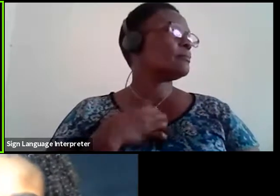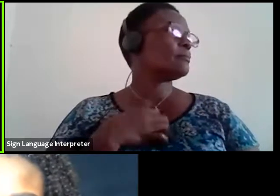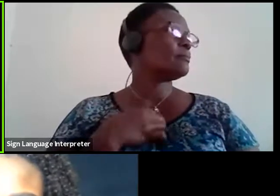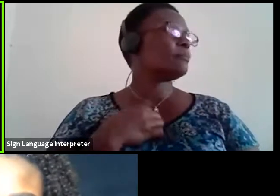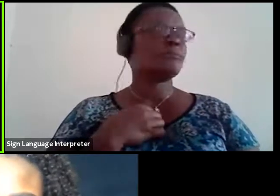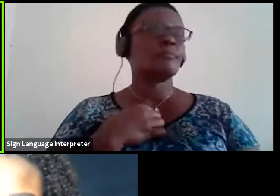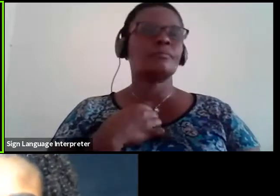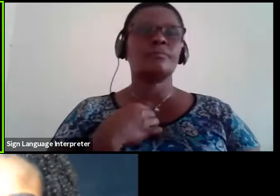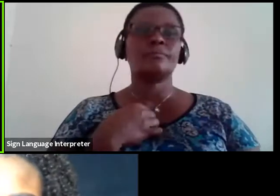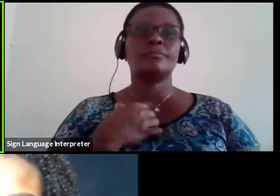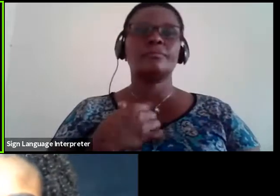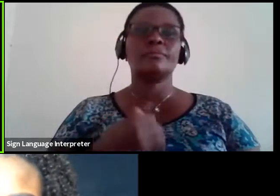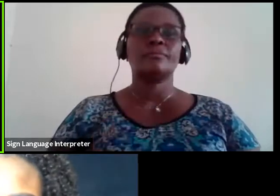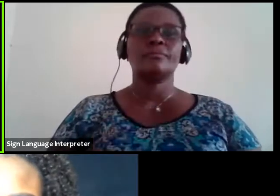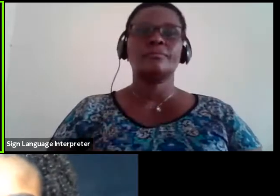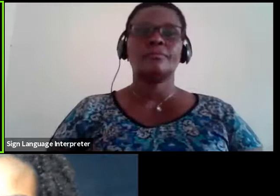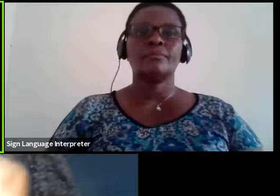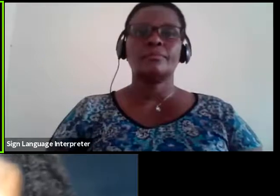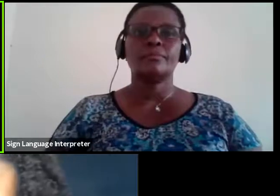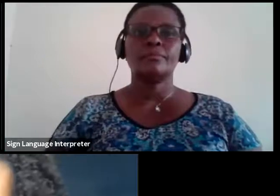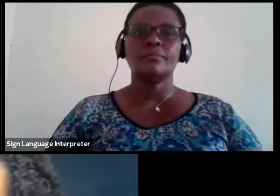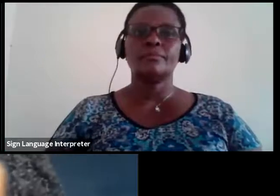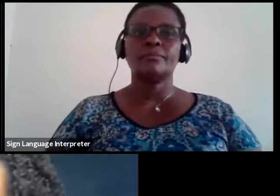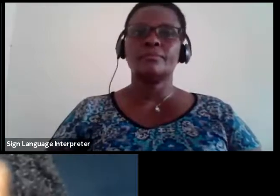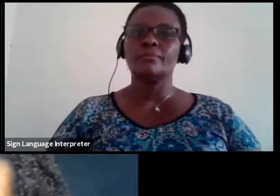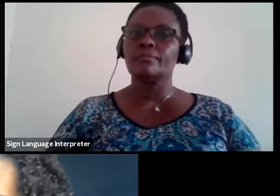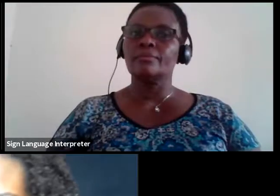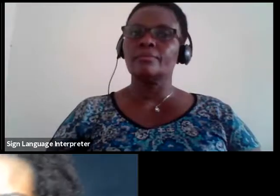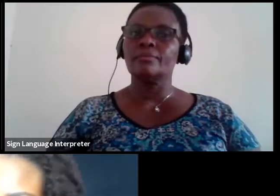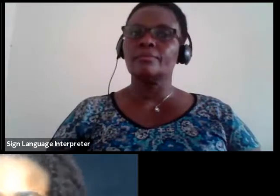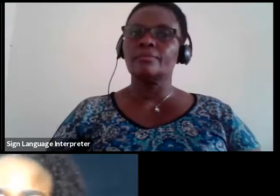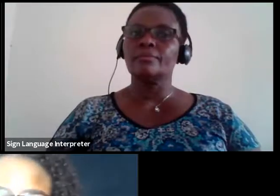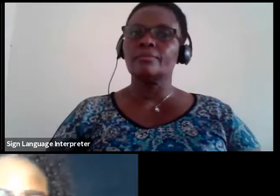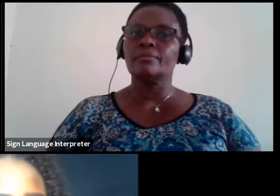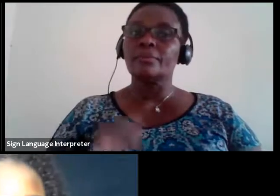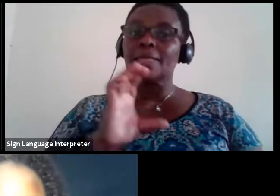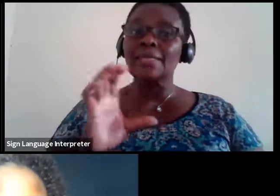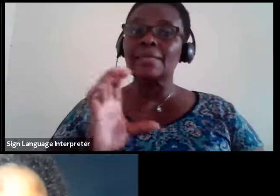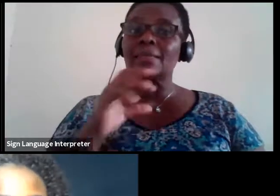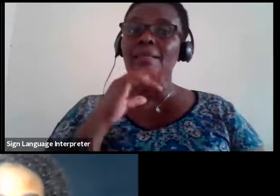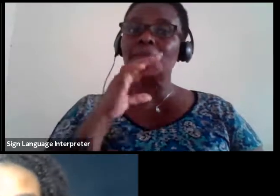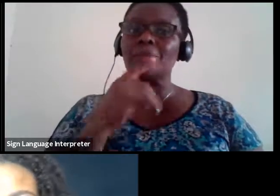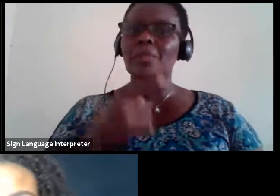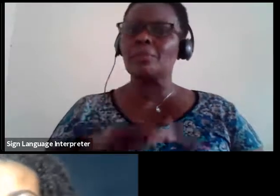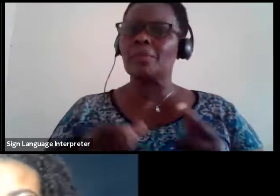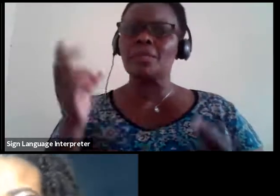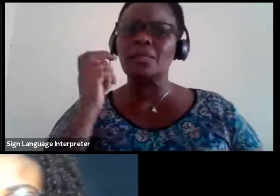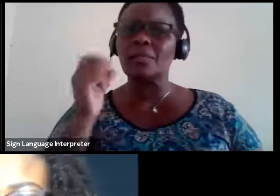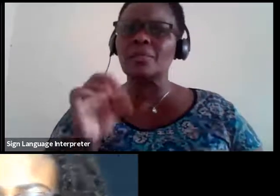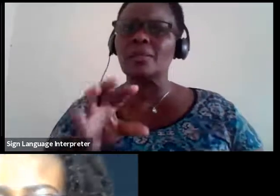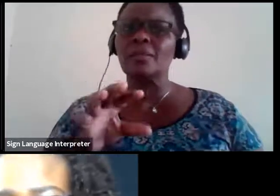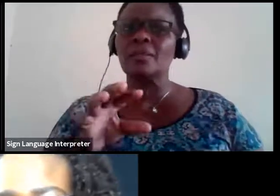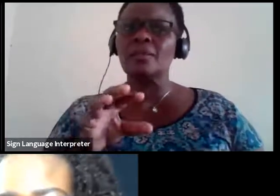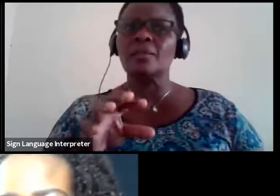Sorry, Cecilia, we can't hear you. Okay, I think, first of all, I just want to build up on